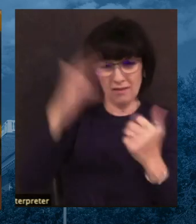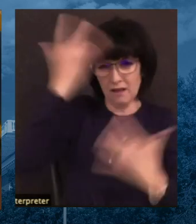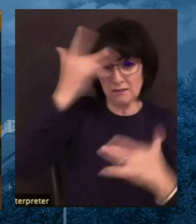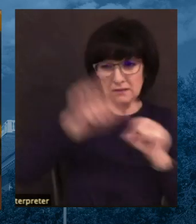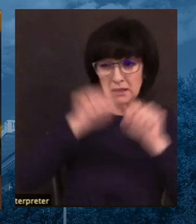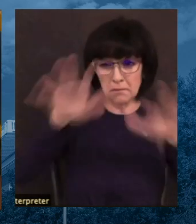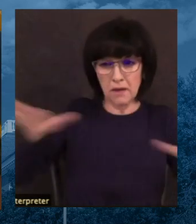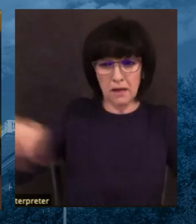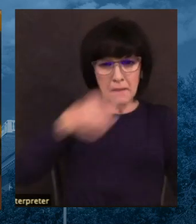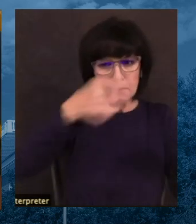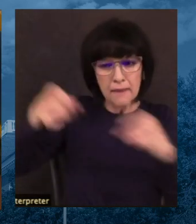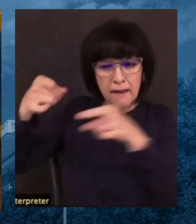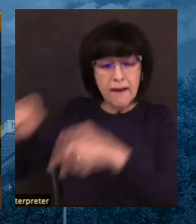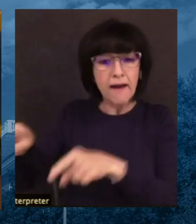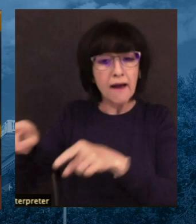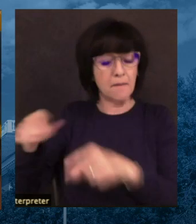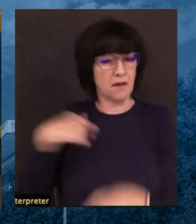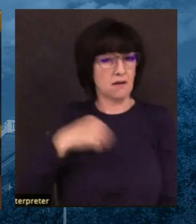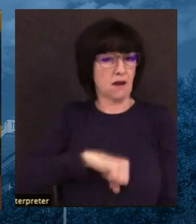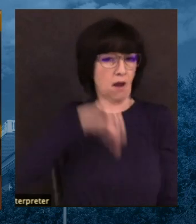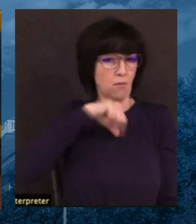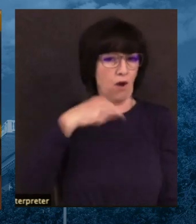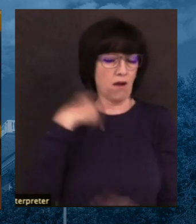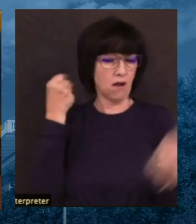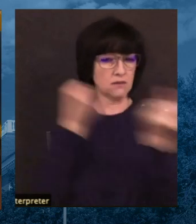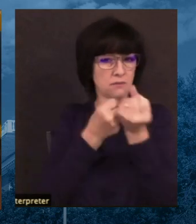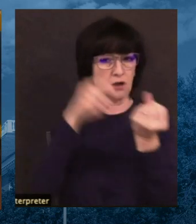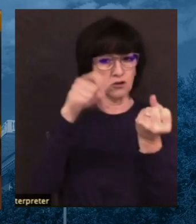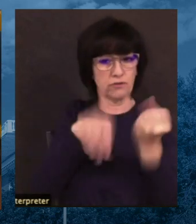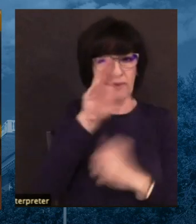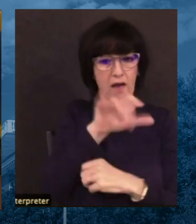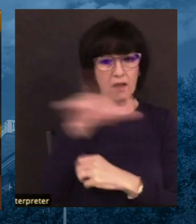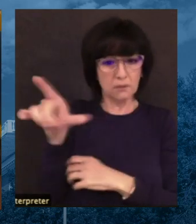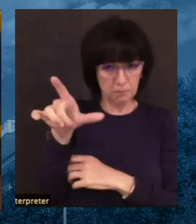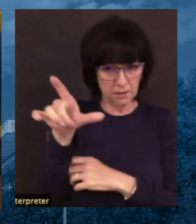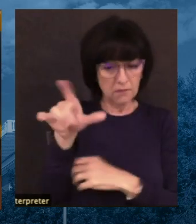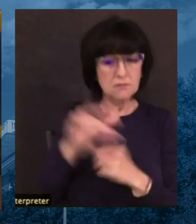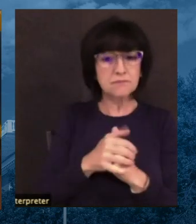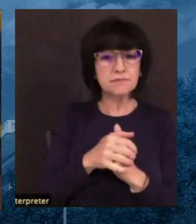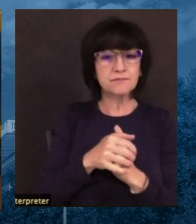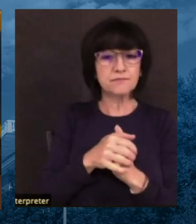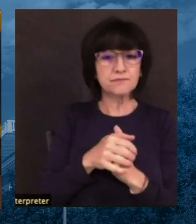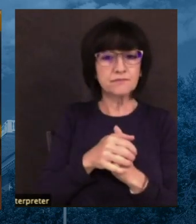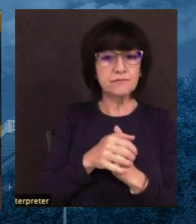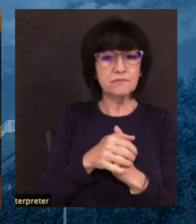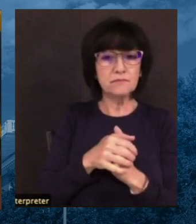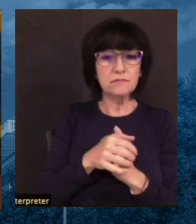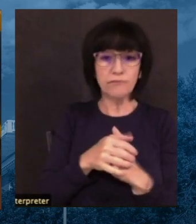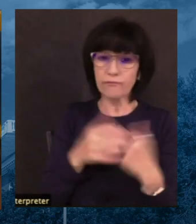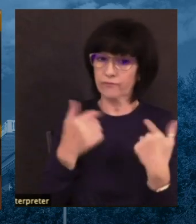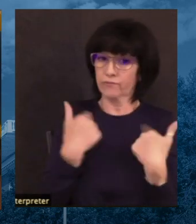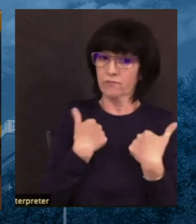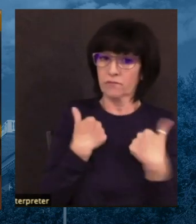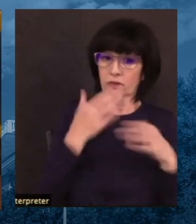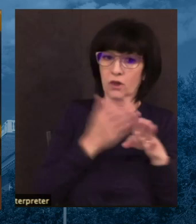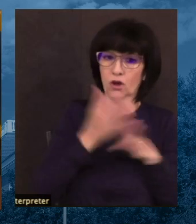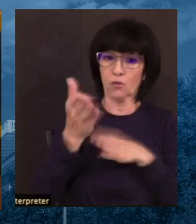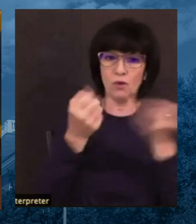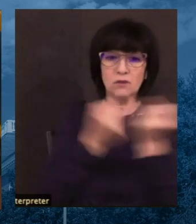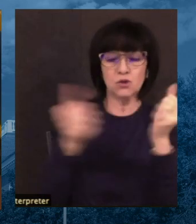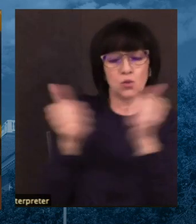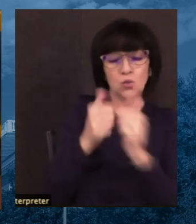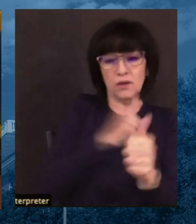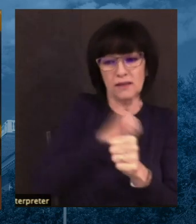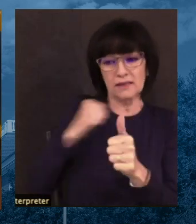So I'm proud to be a sponsor of the bill, and I'm very proud to be a prime with Senator Dave McBride, who's